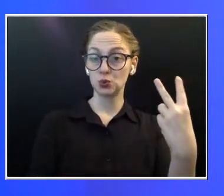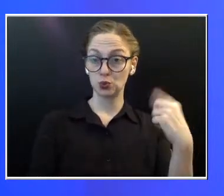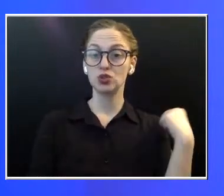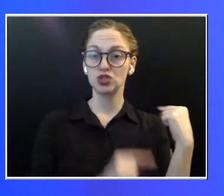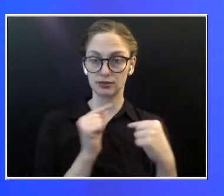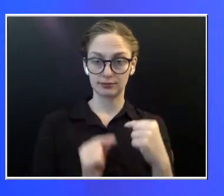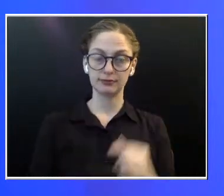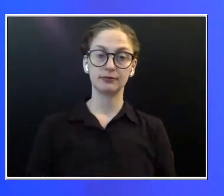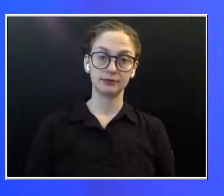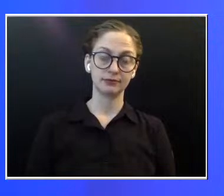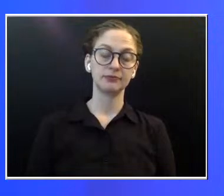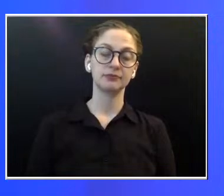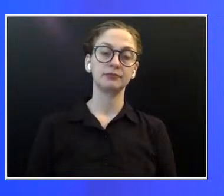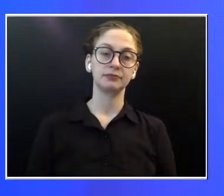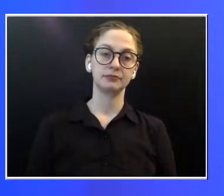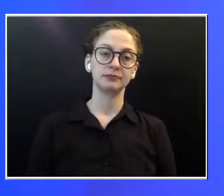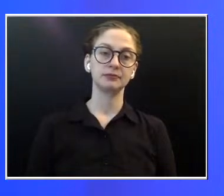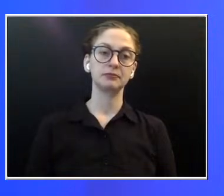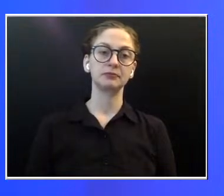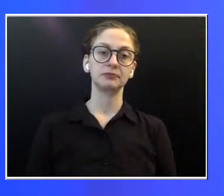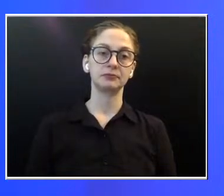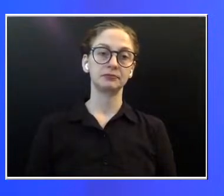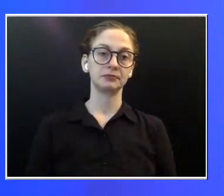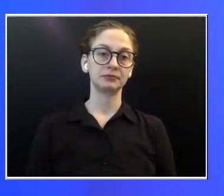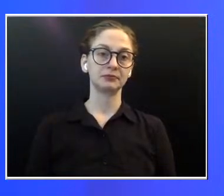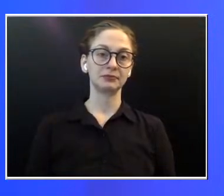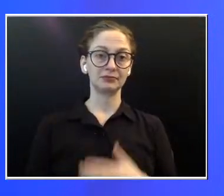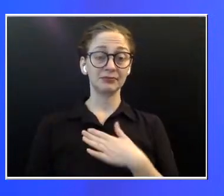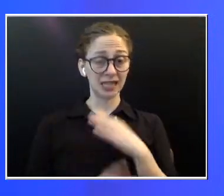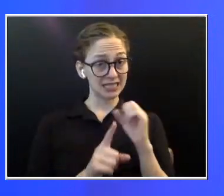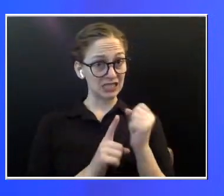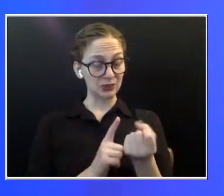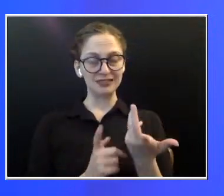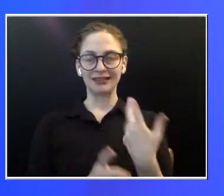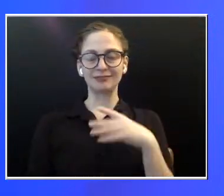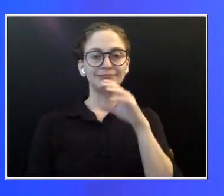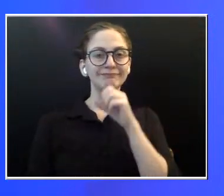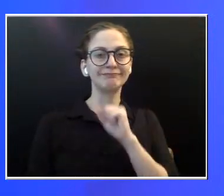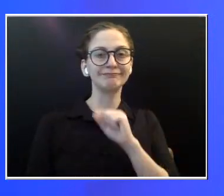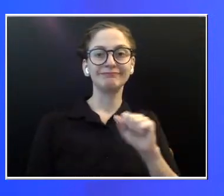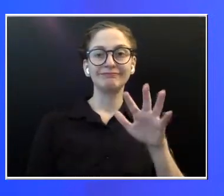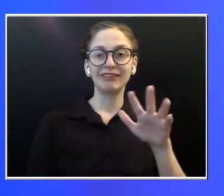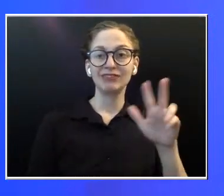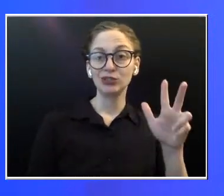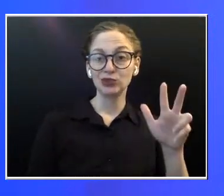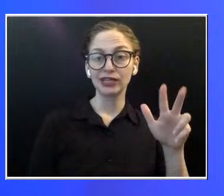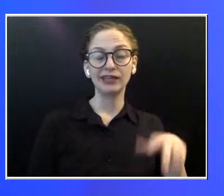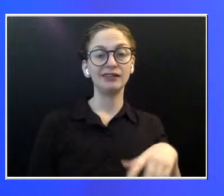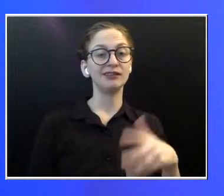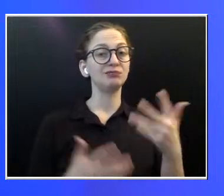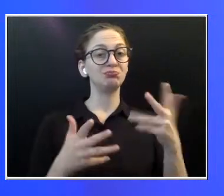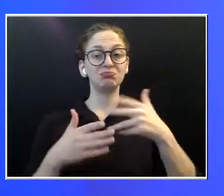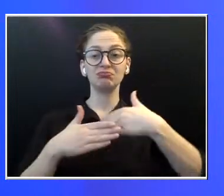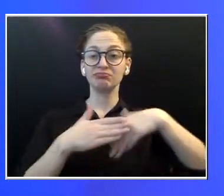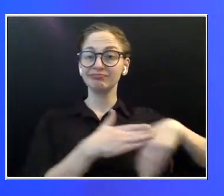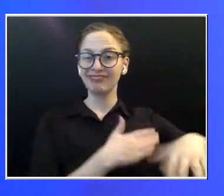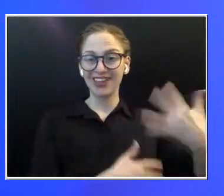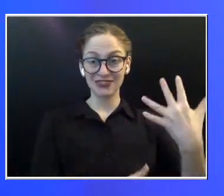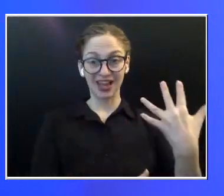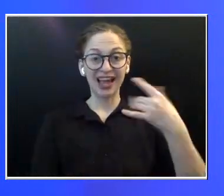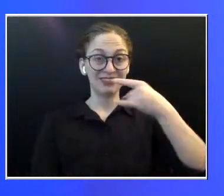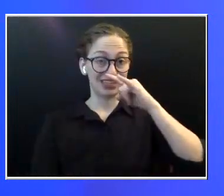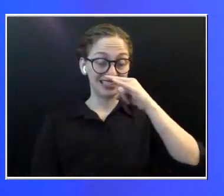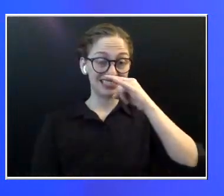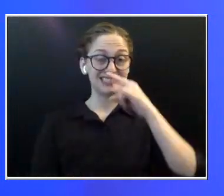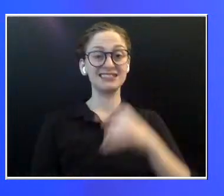I was in a situation where I was 53 years old, I had 5 children, and I was, at this point, I just wanted to spend my life with